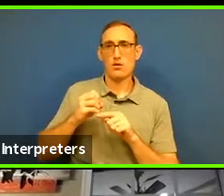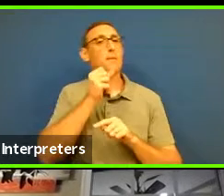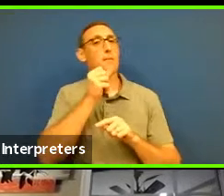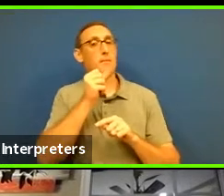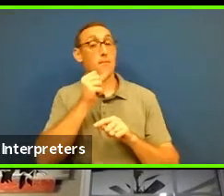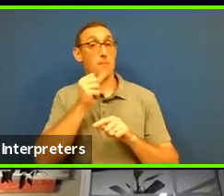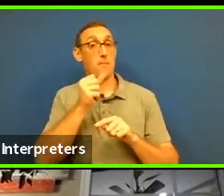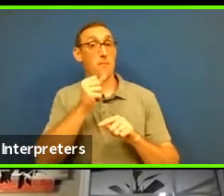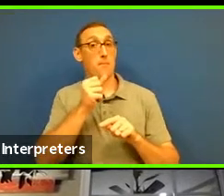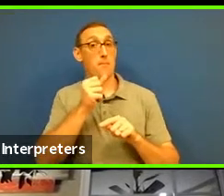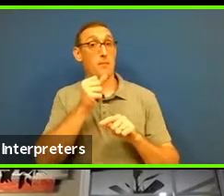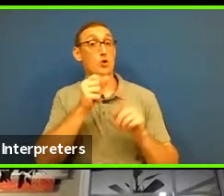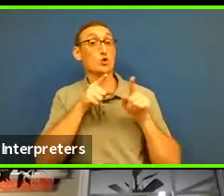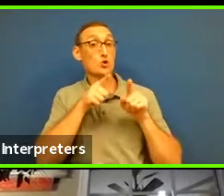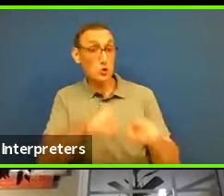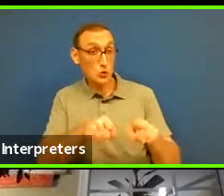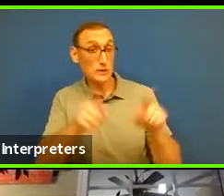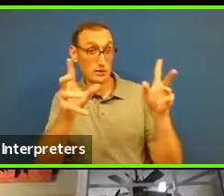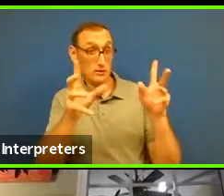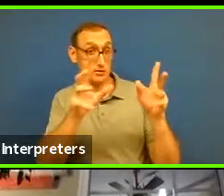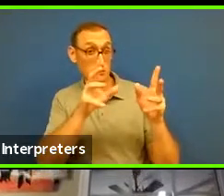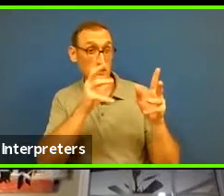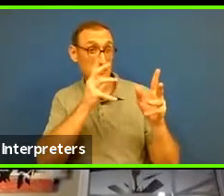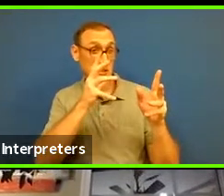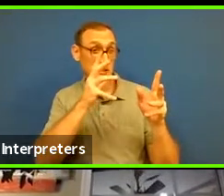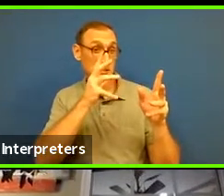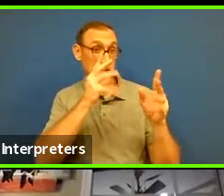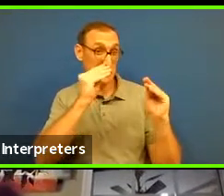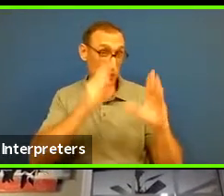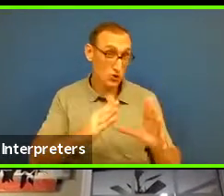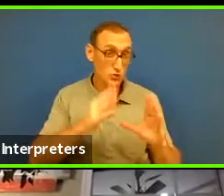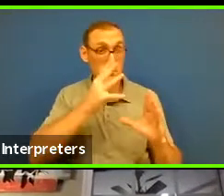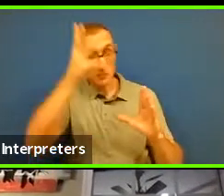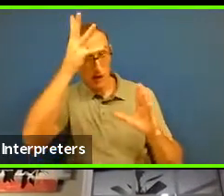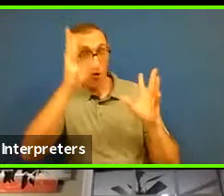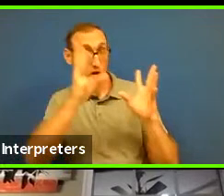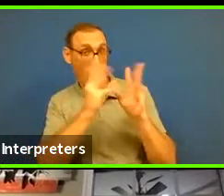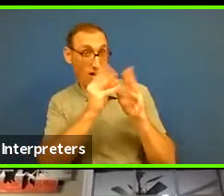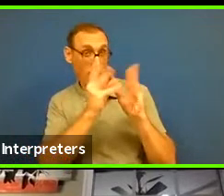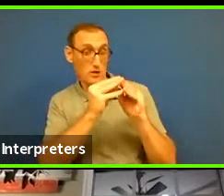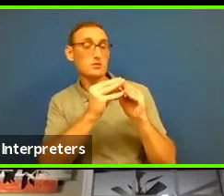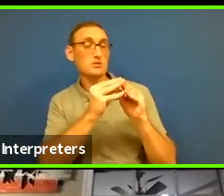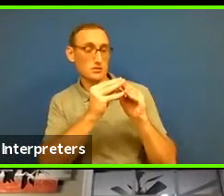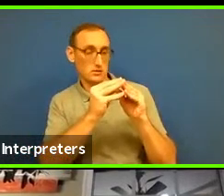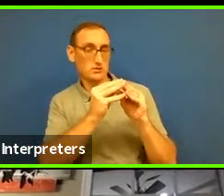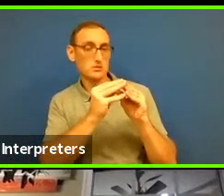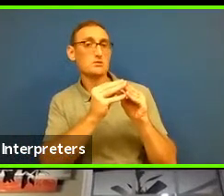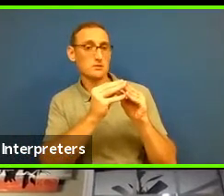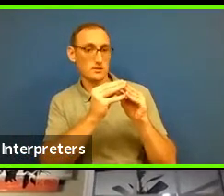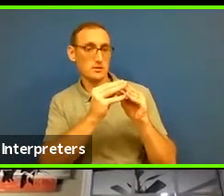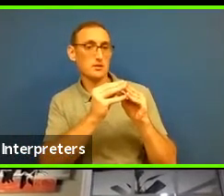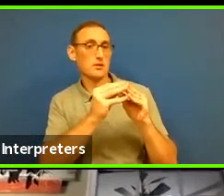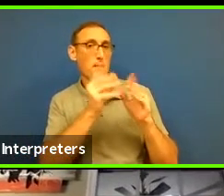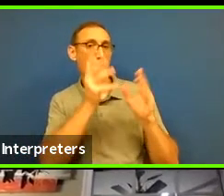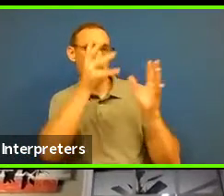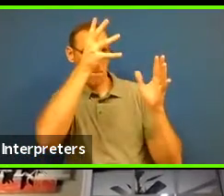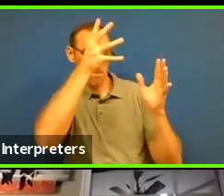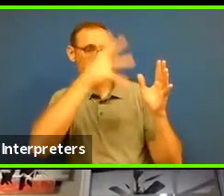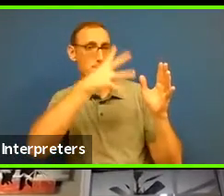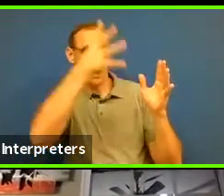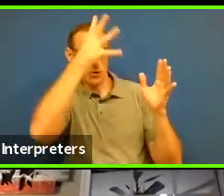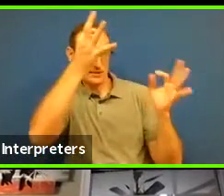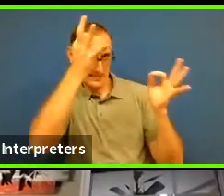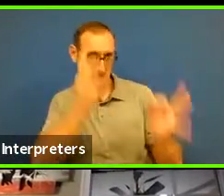are next week. Isn't that correct, Mr. Gaskins? Tomorrow is the conference day. I've lost track